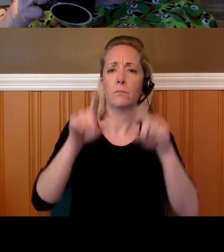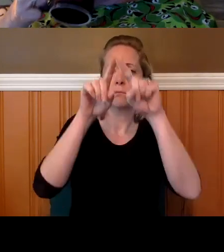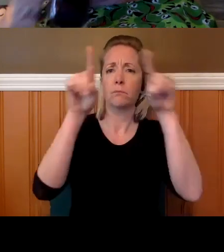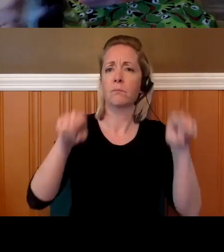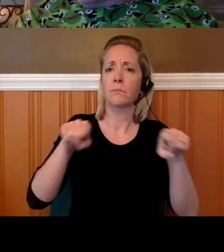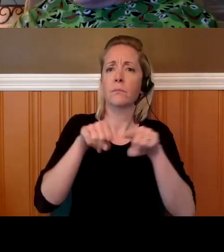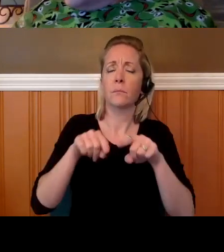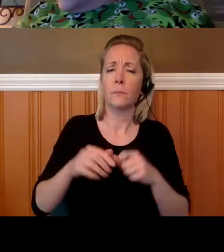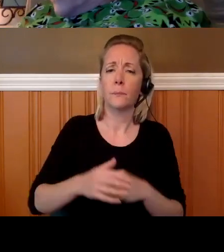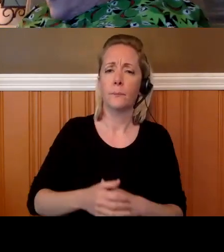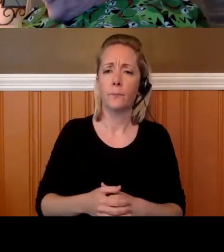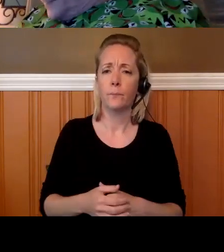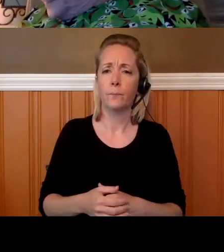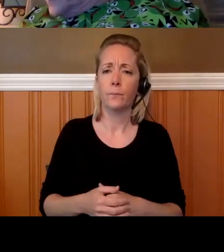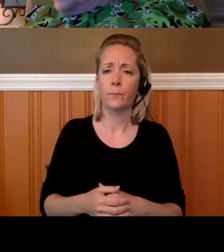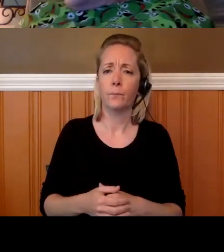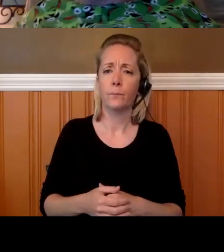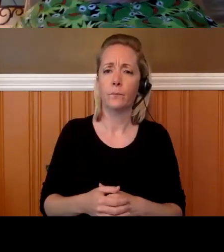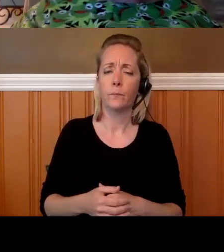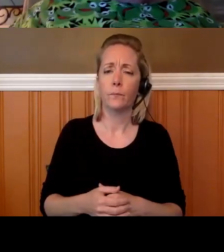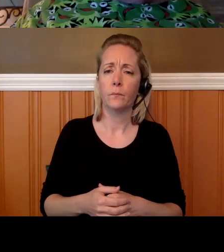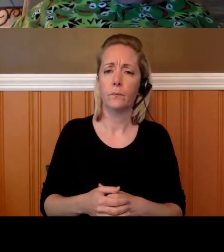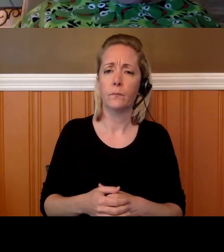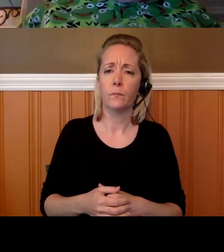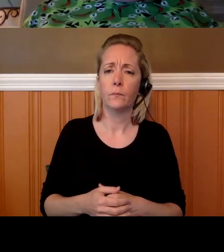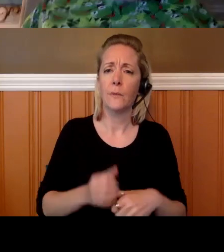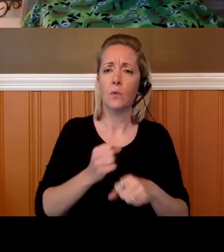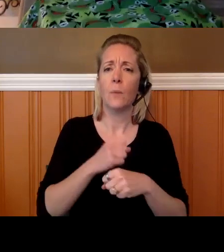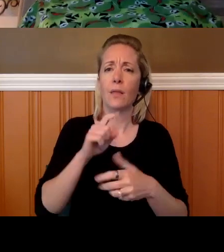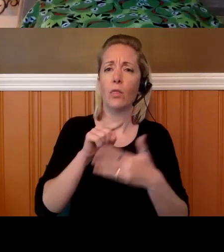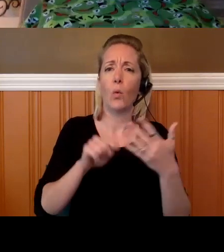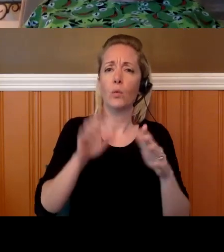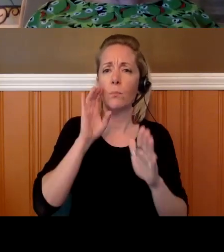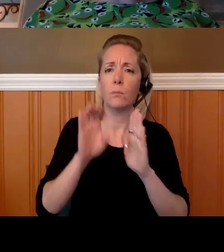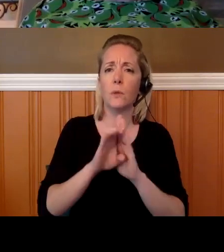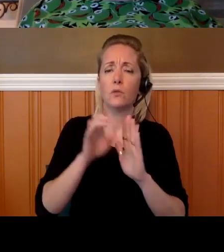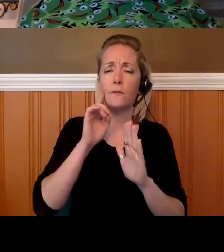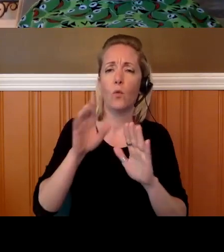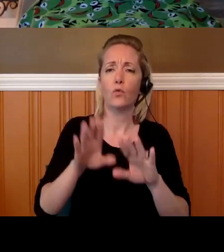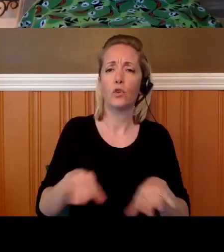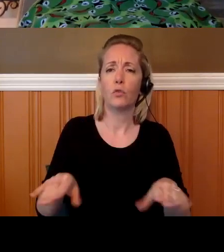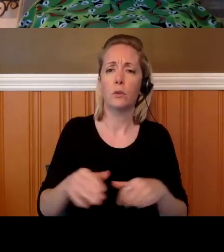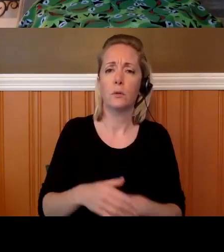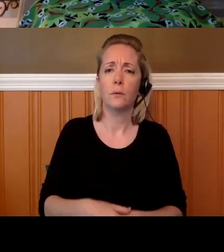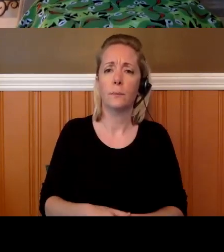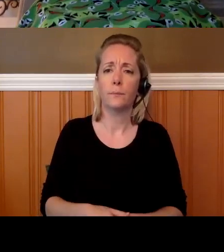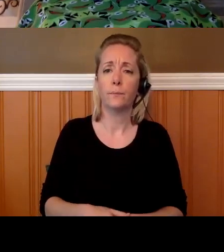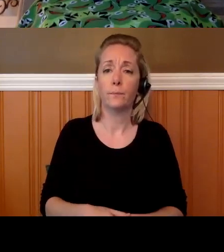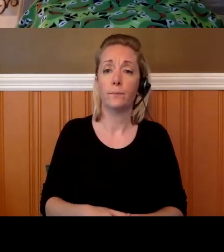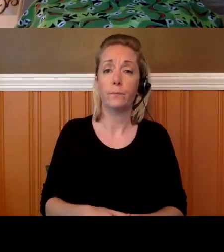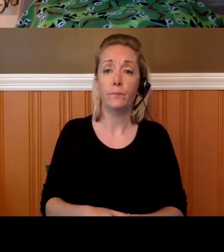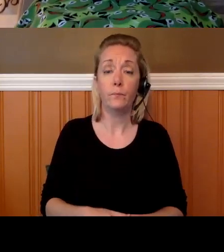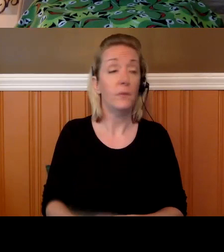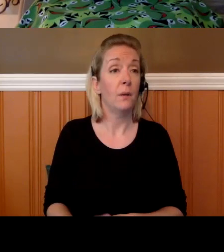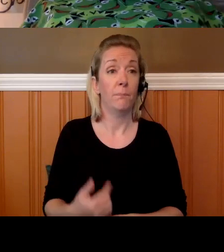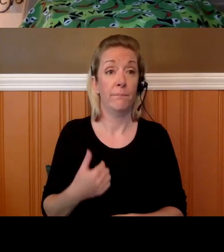what specifically are you using to create those customized images for a child? For me, and I'm